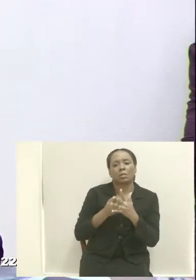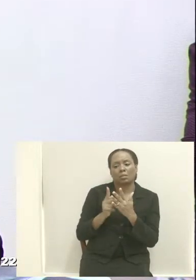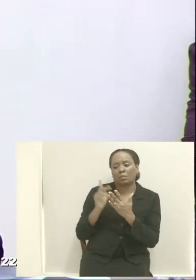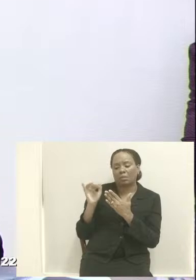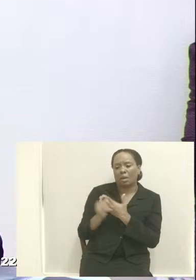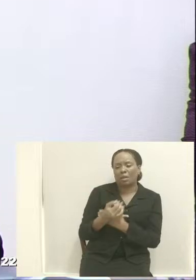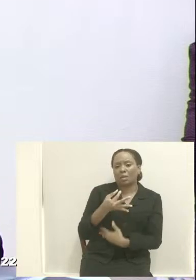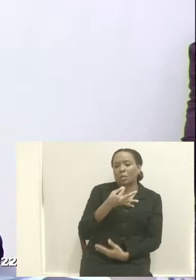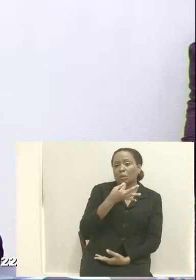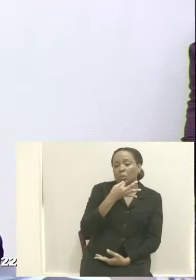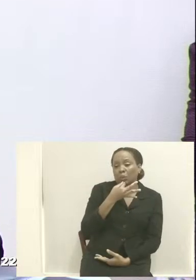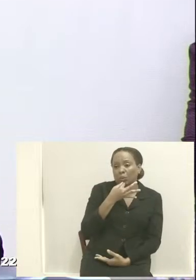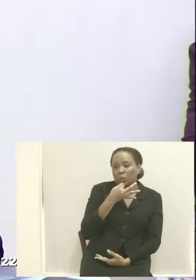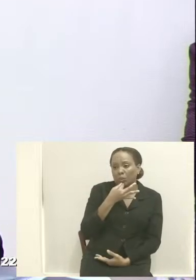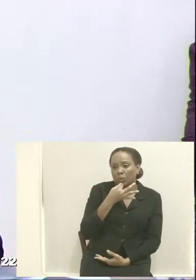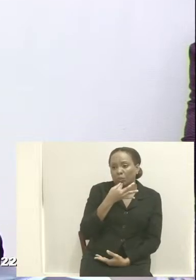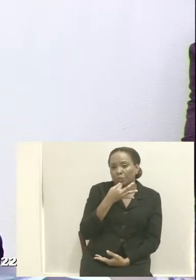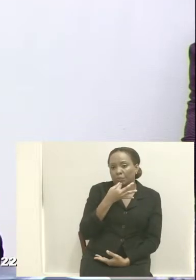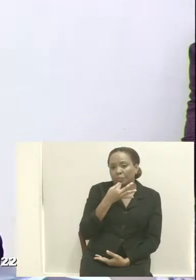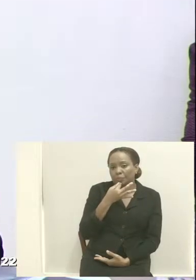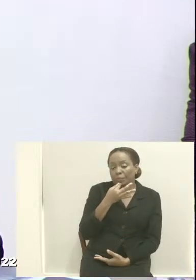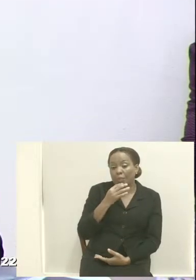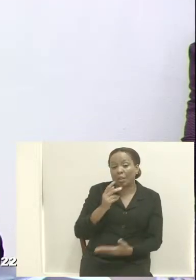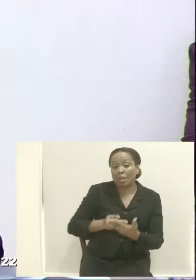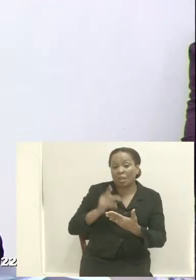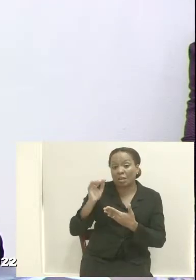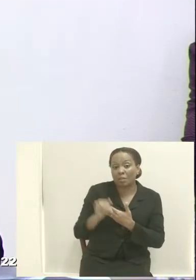project, having